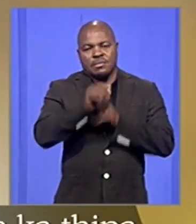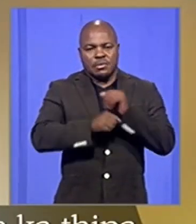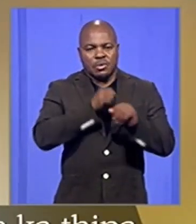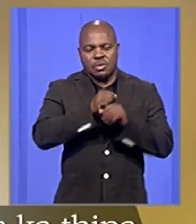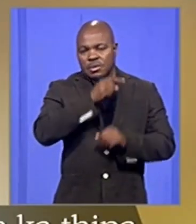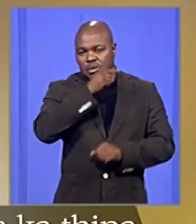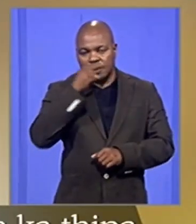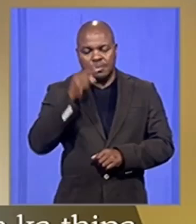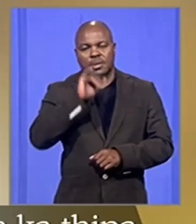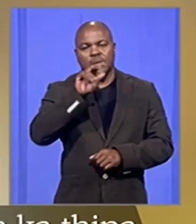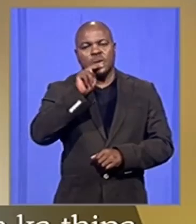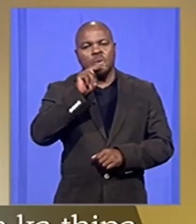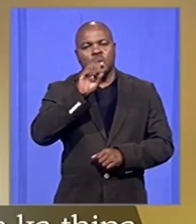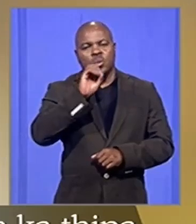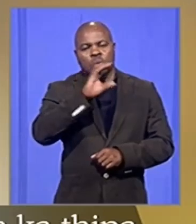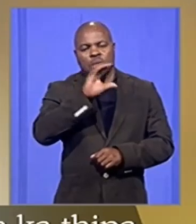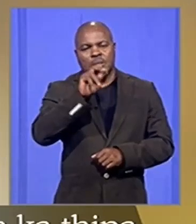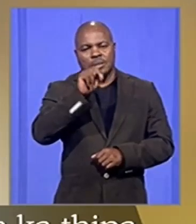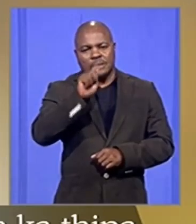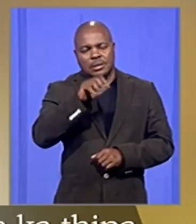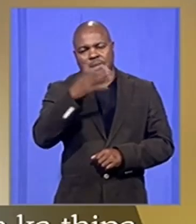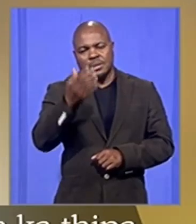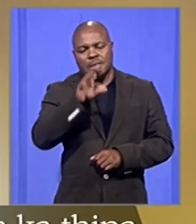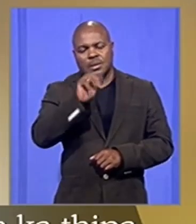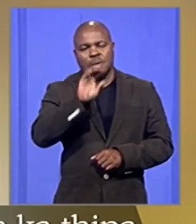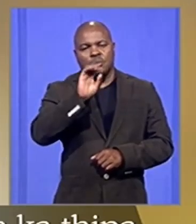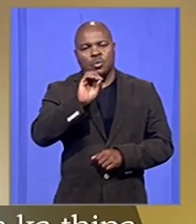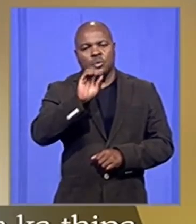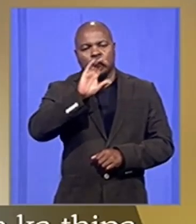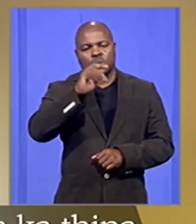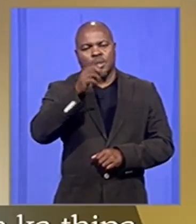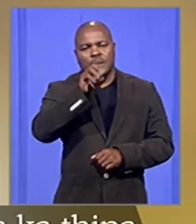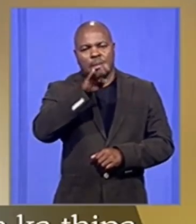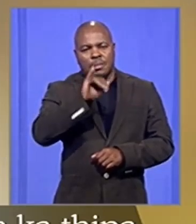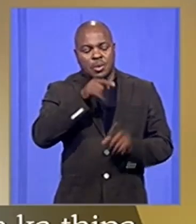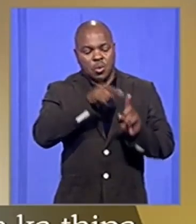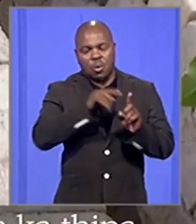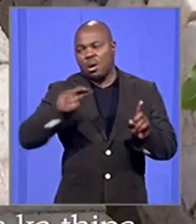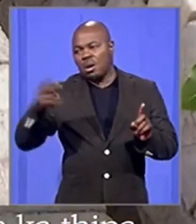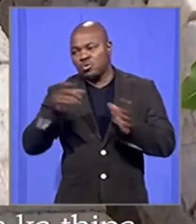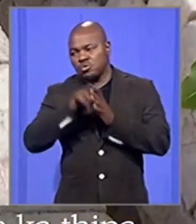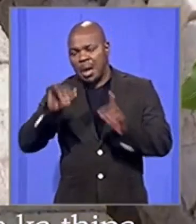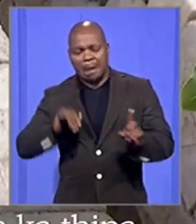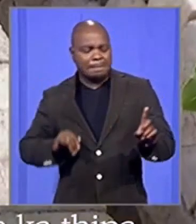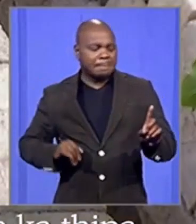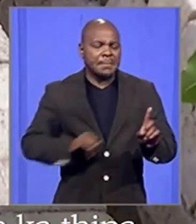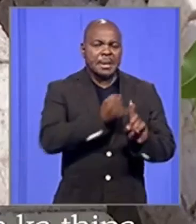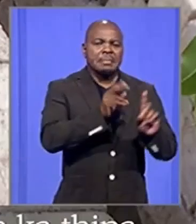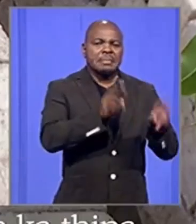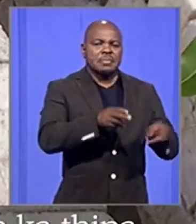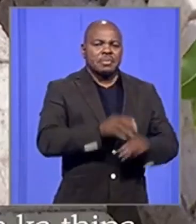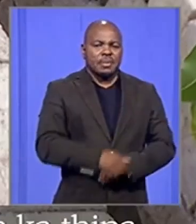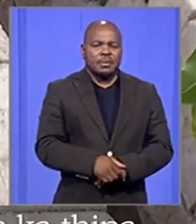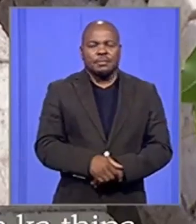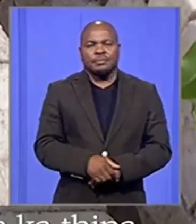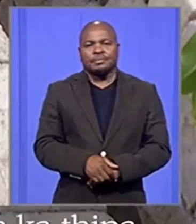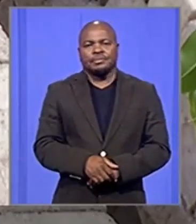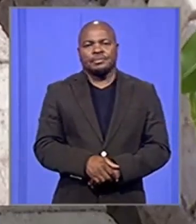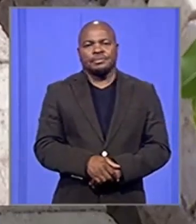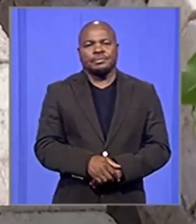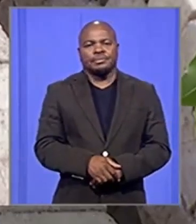Innocent Mochabi a hlabie le go bolawa ka thipa ke morutwana o mongwe. Tsamelela kan bulabula na